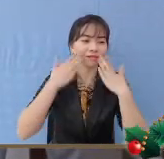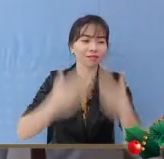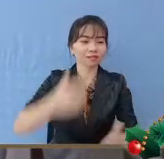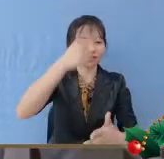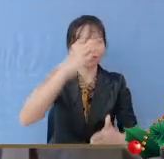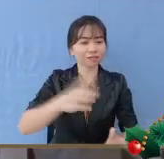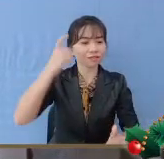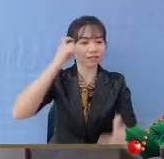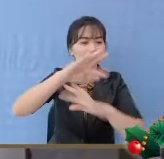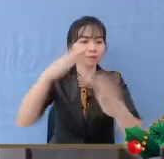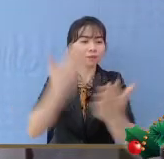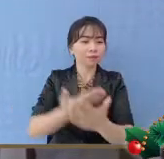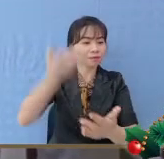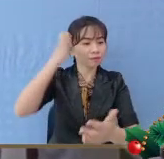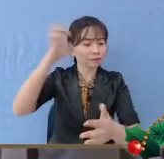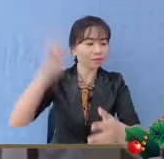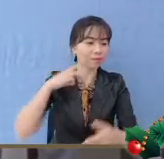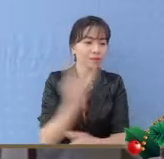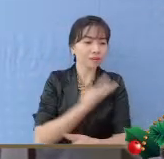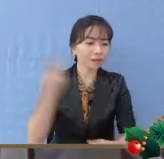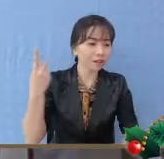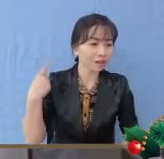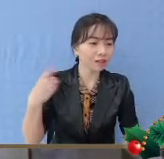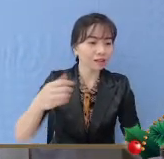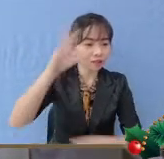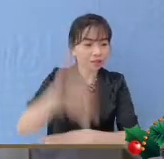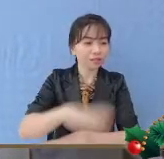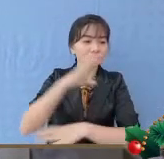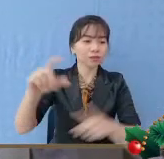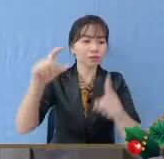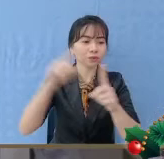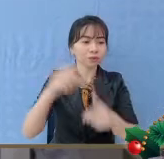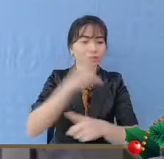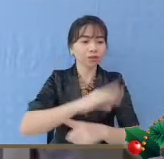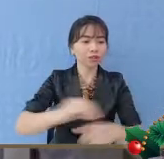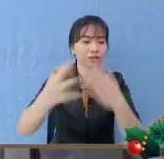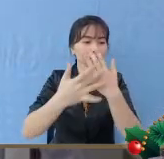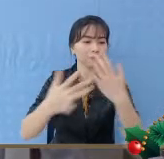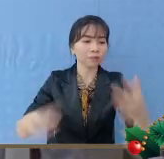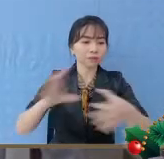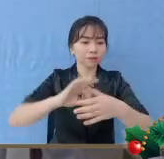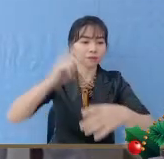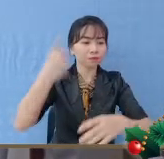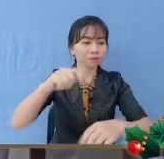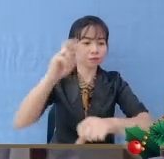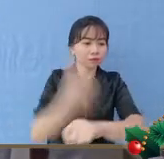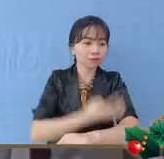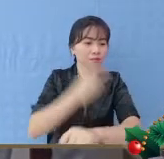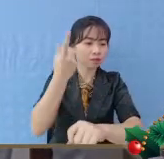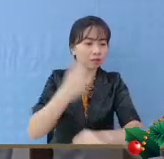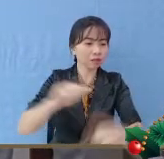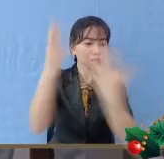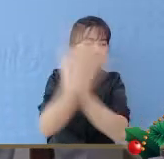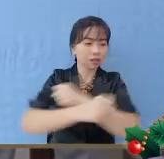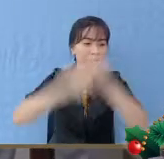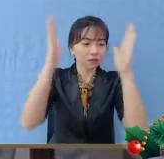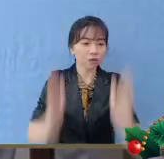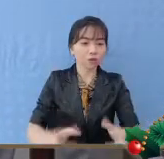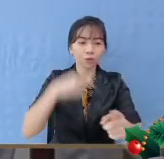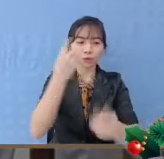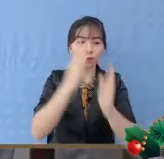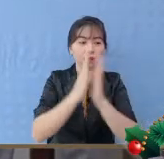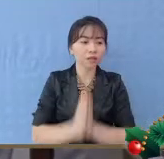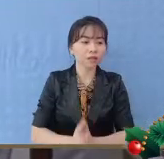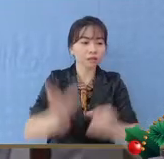thank God for all that we have, the cross, the word, and the blood of the Lamb. A Savior